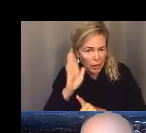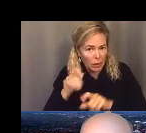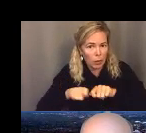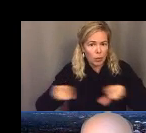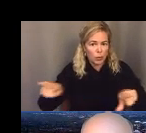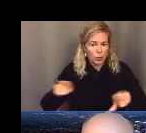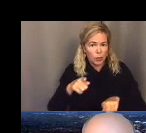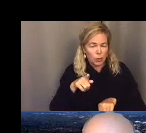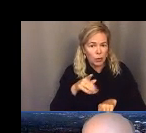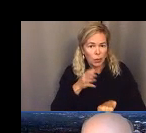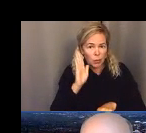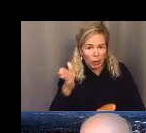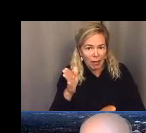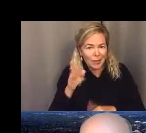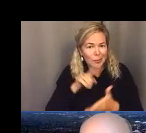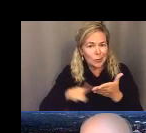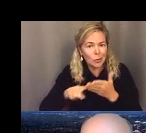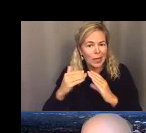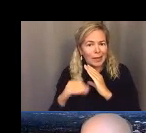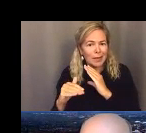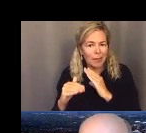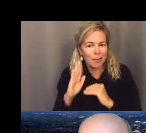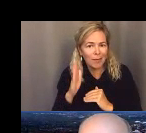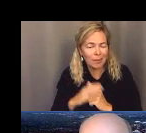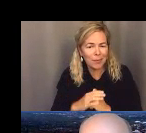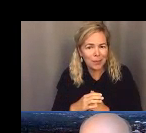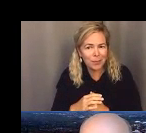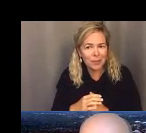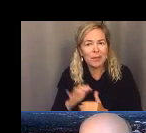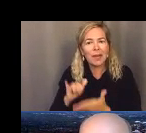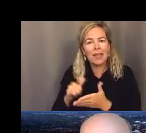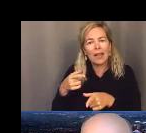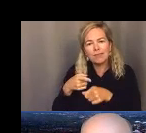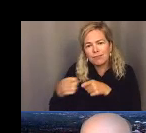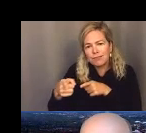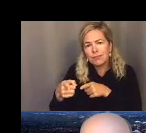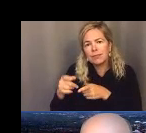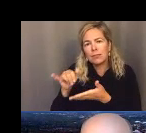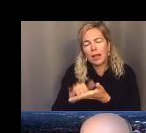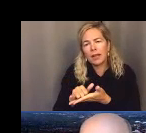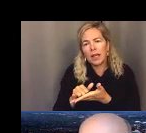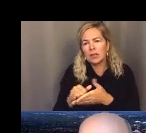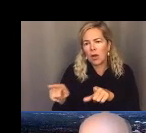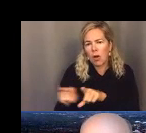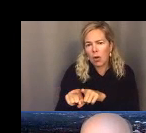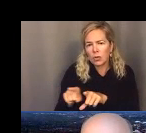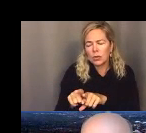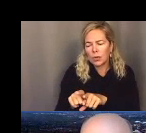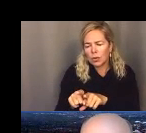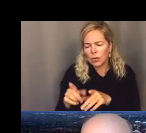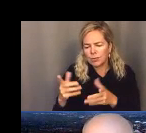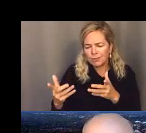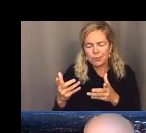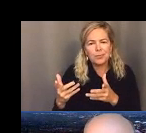that in your email. That is an area that is also